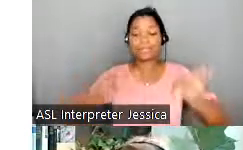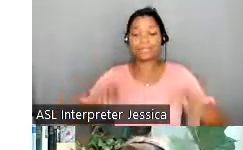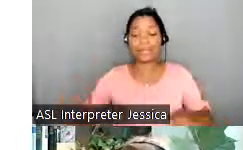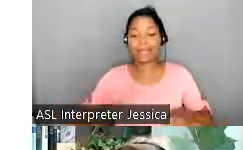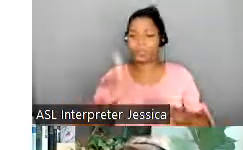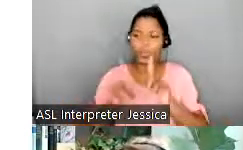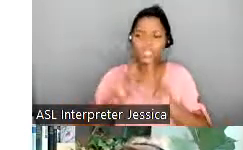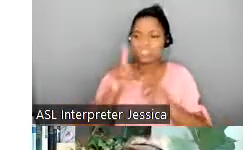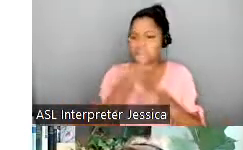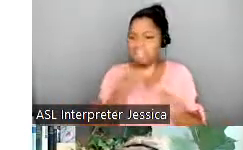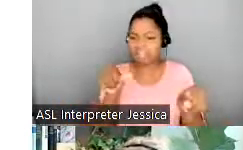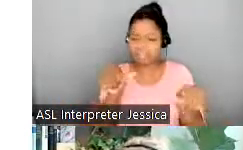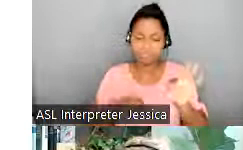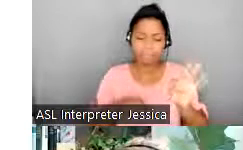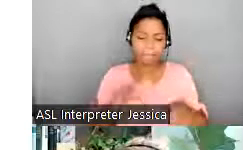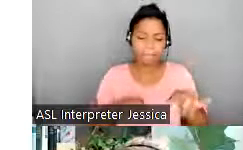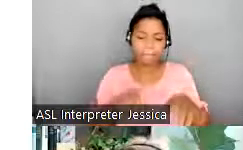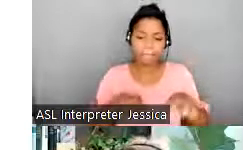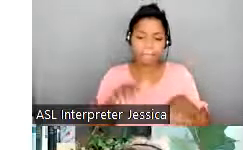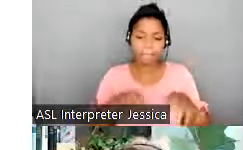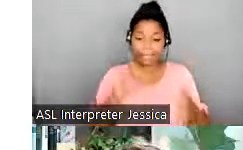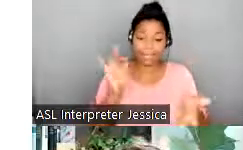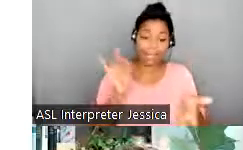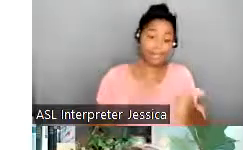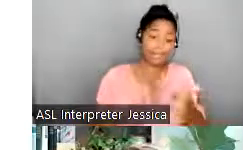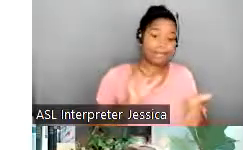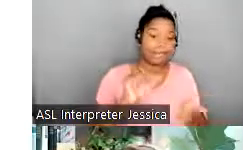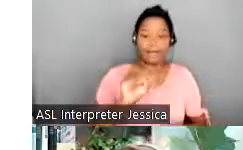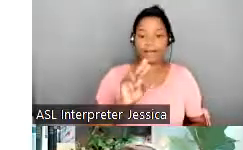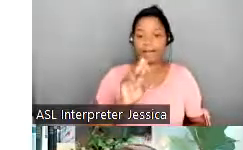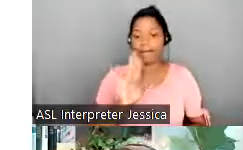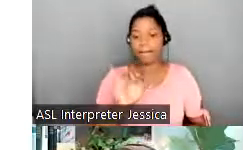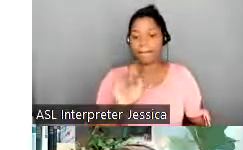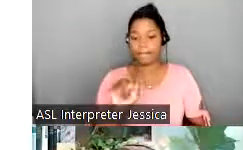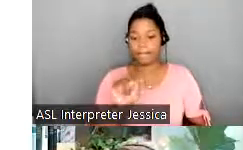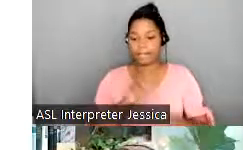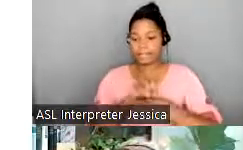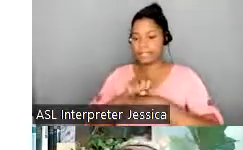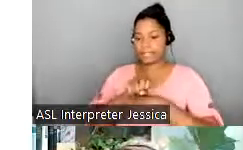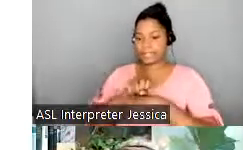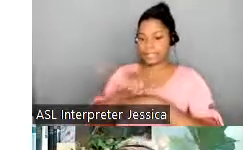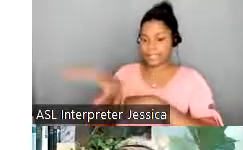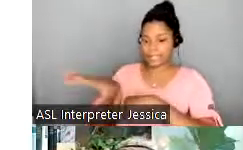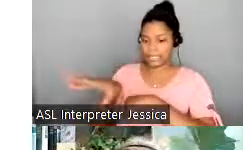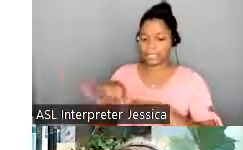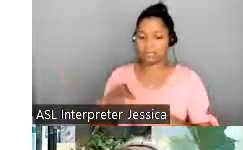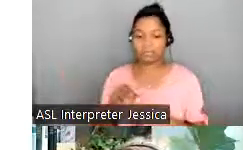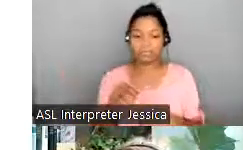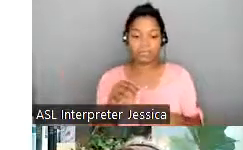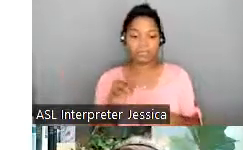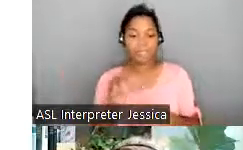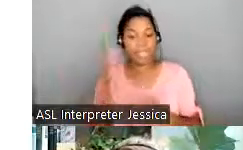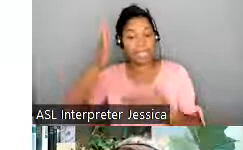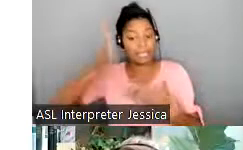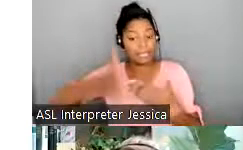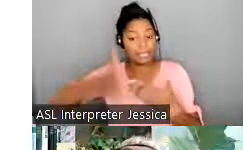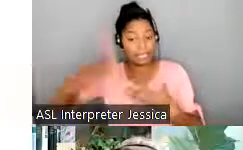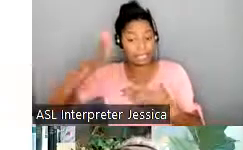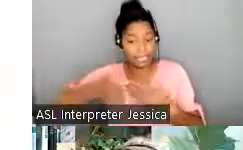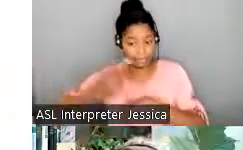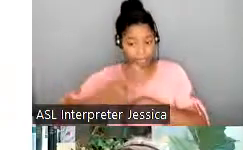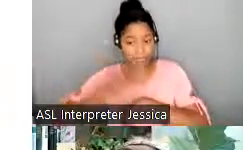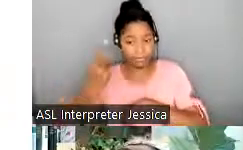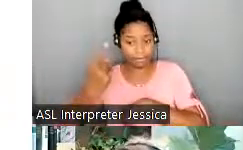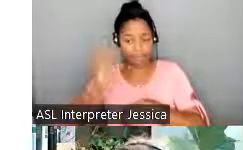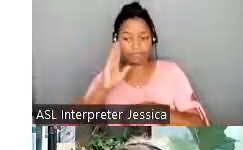the Q&A box and then click the submit button. We'll make sure to have time at the end of each of the